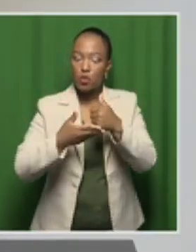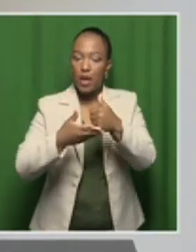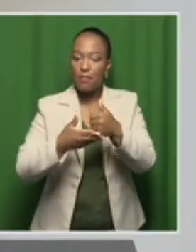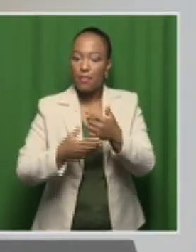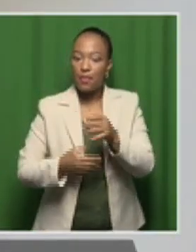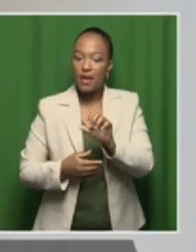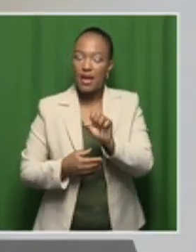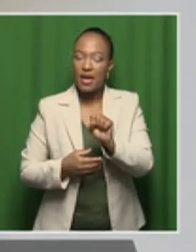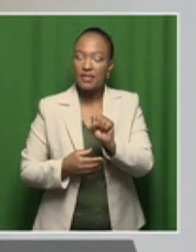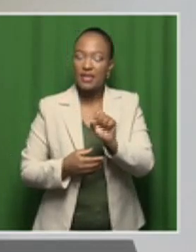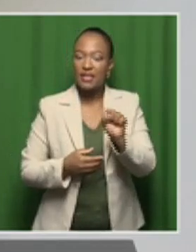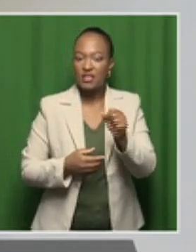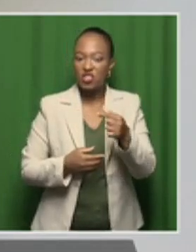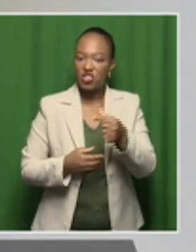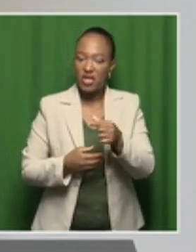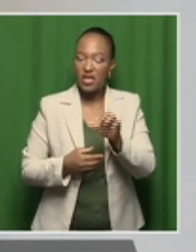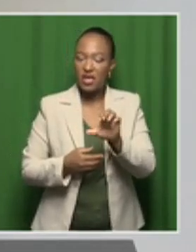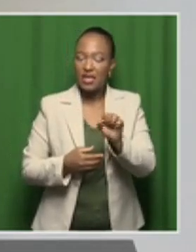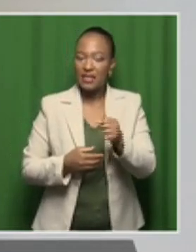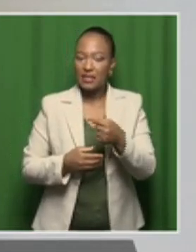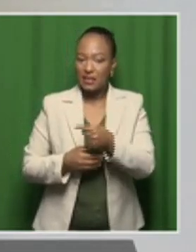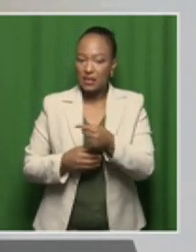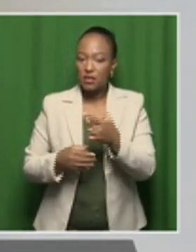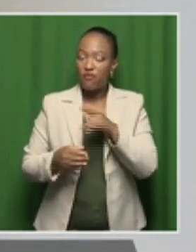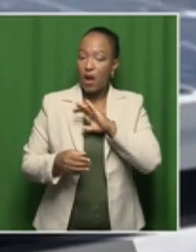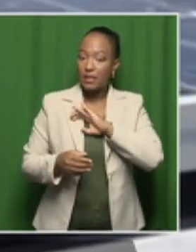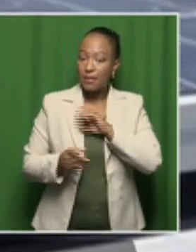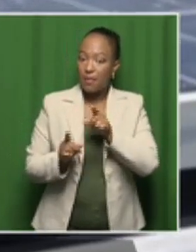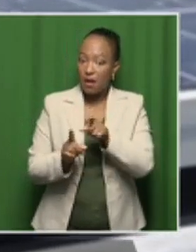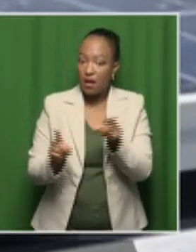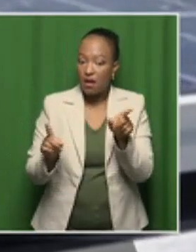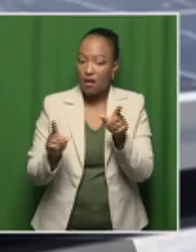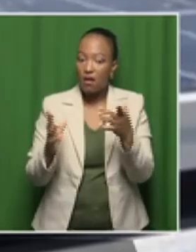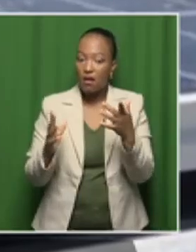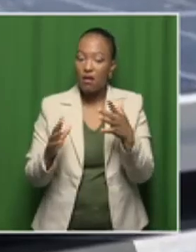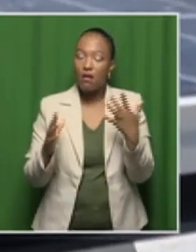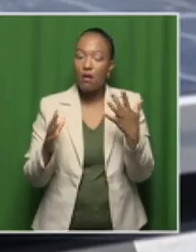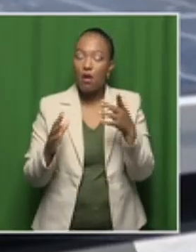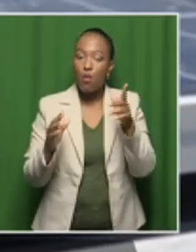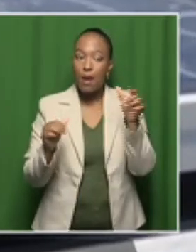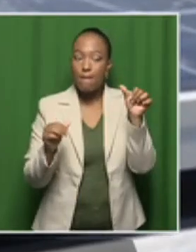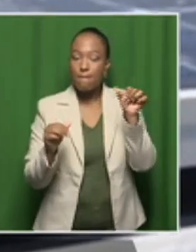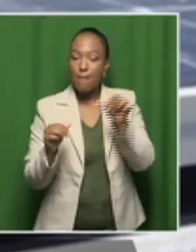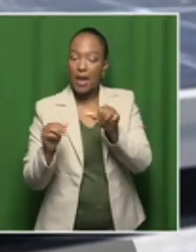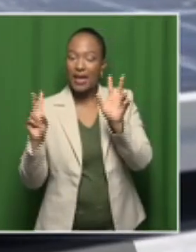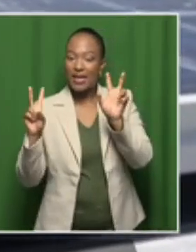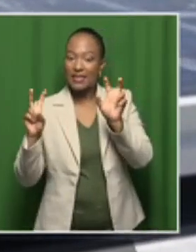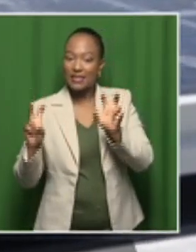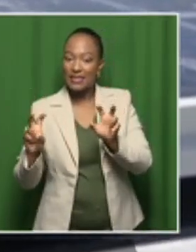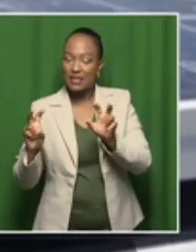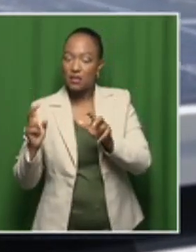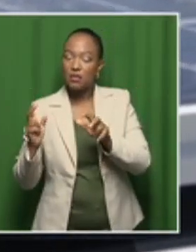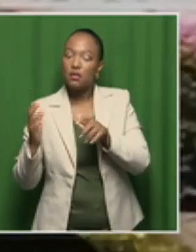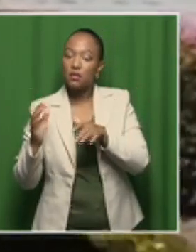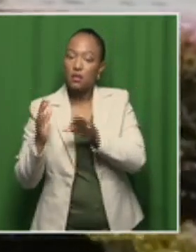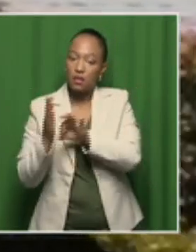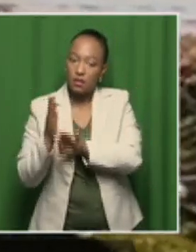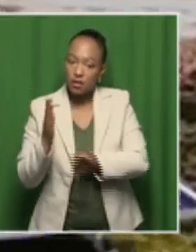operate alongside Eskom supply, even those not exporting power back into the grid, must be registered